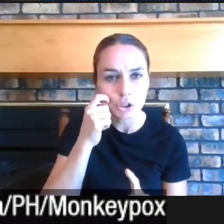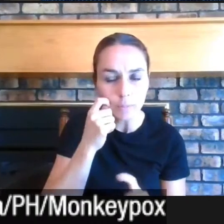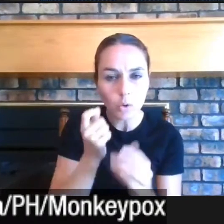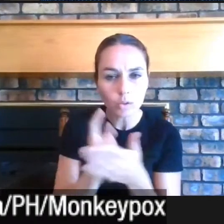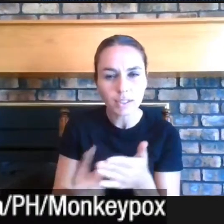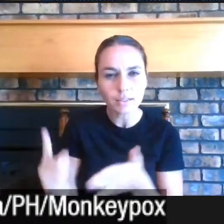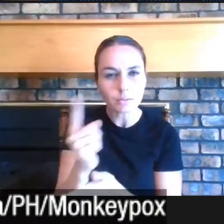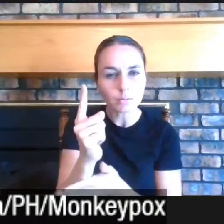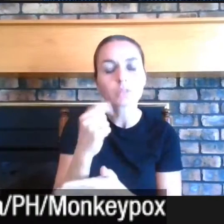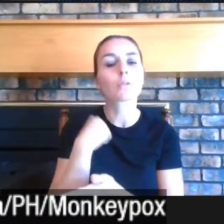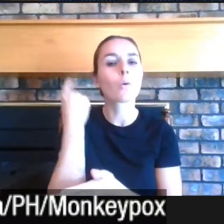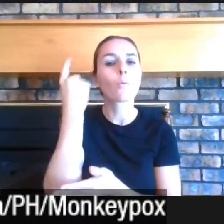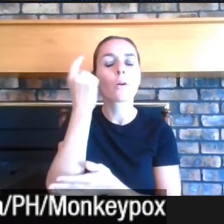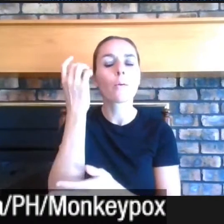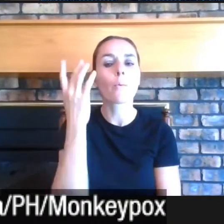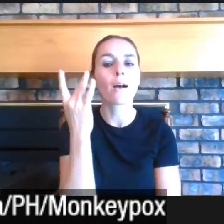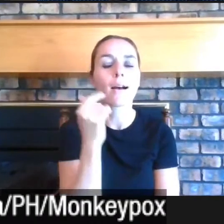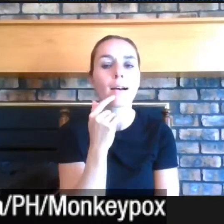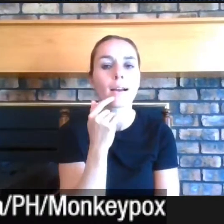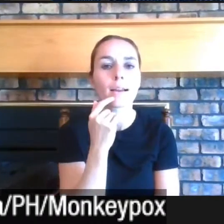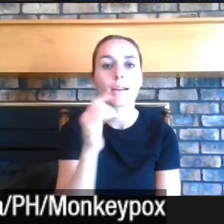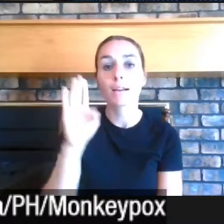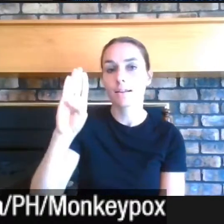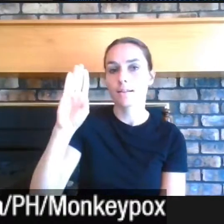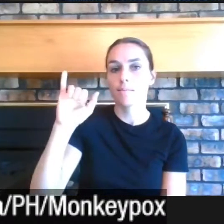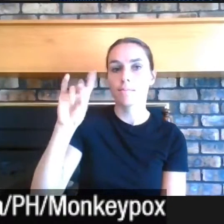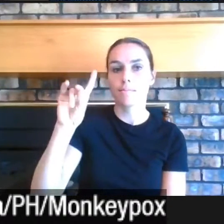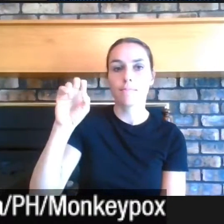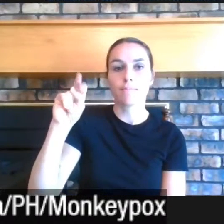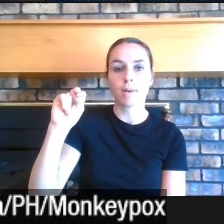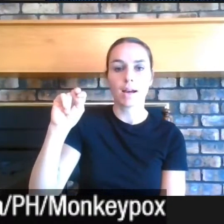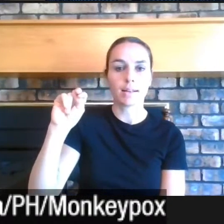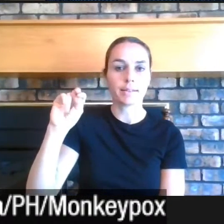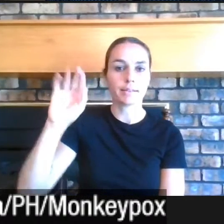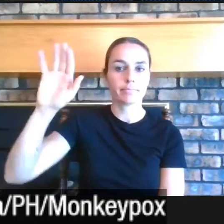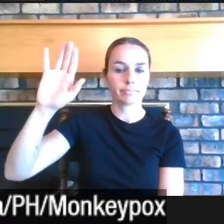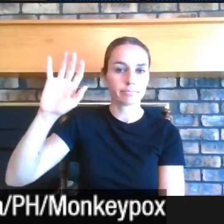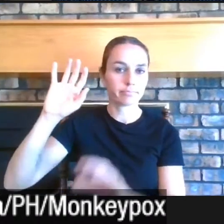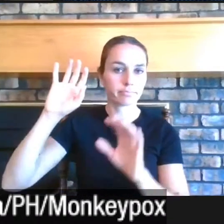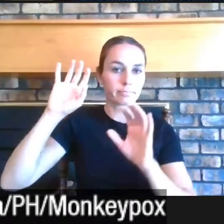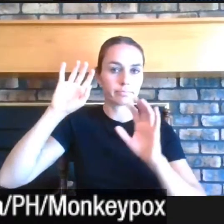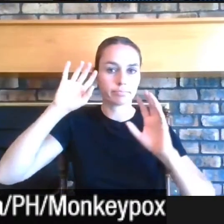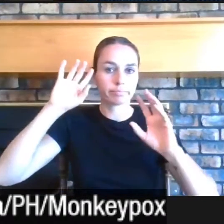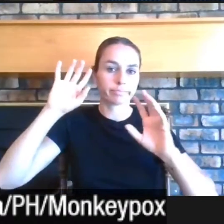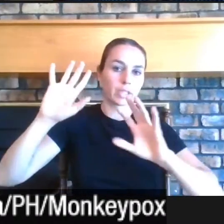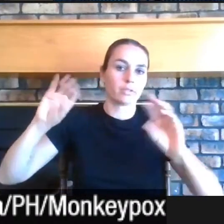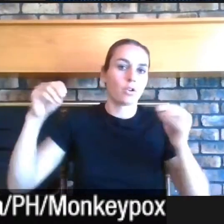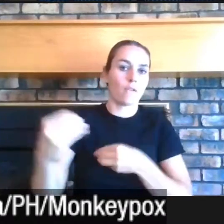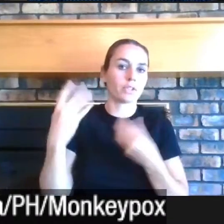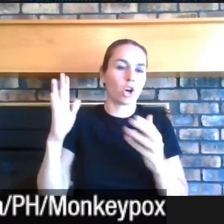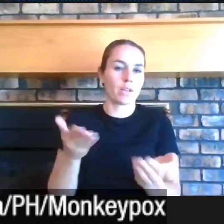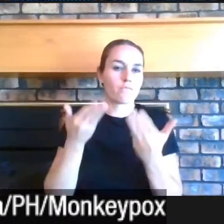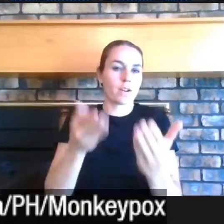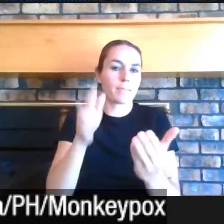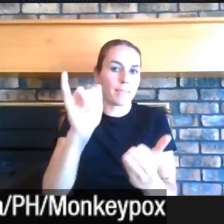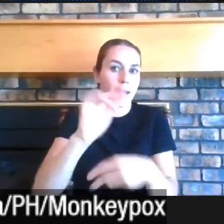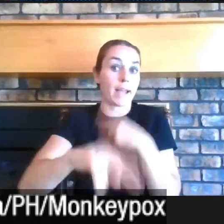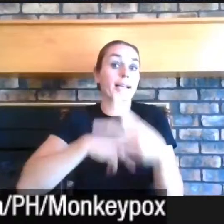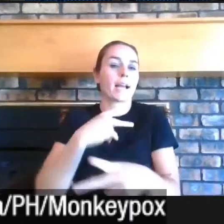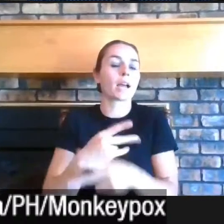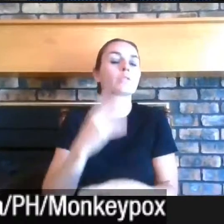I'm wondering why, since the Biden administration already recommended it, why you didn't start immediately. But